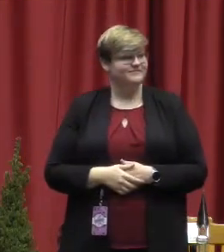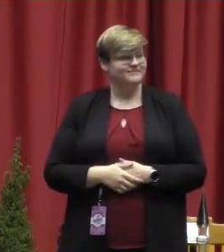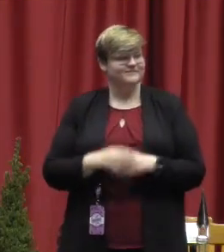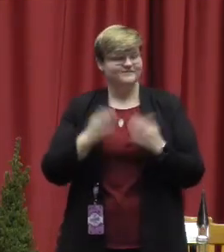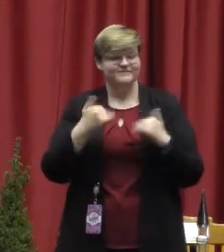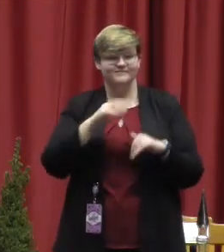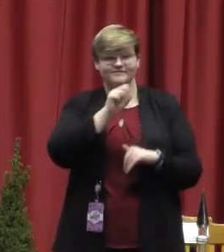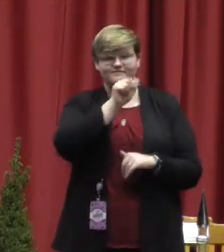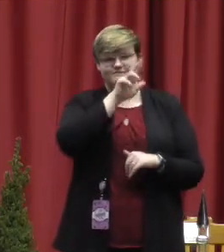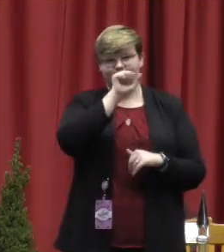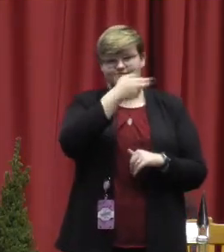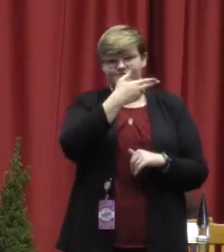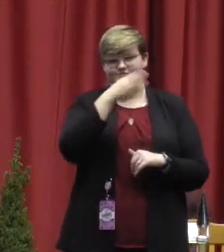Sarah Bell.